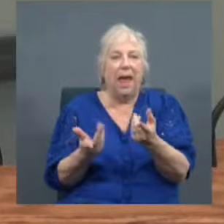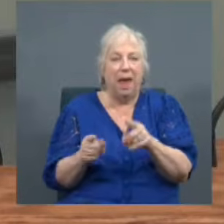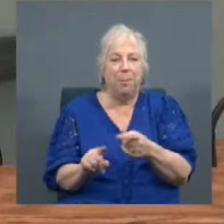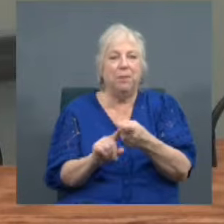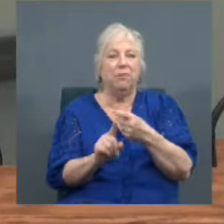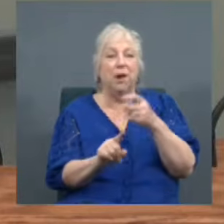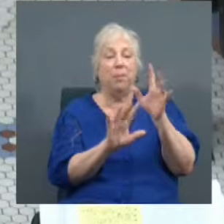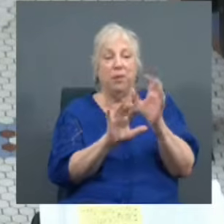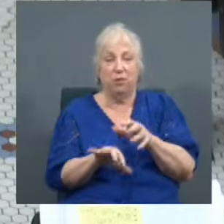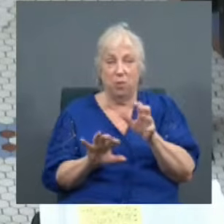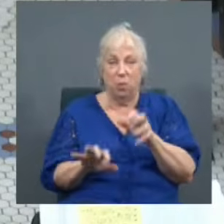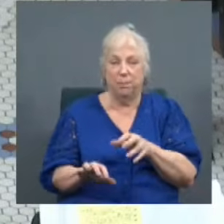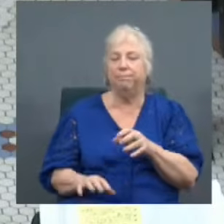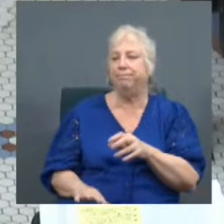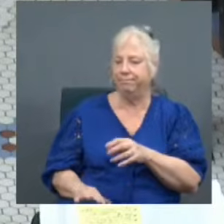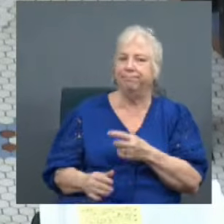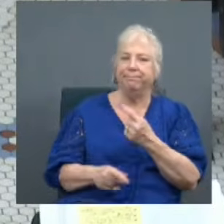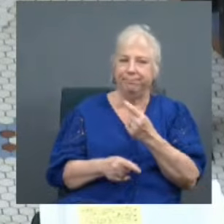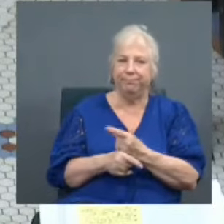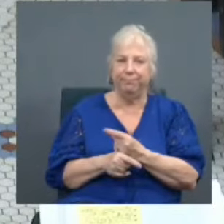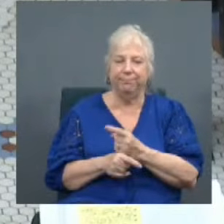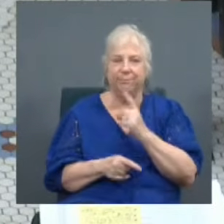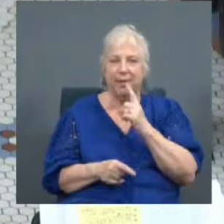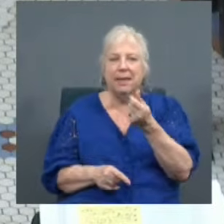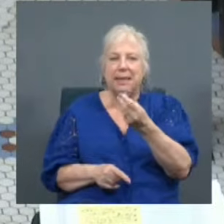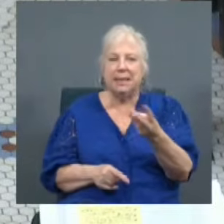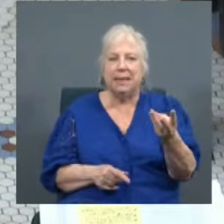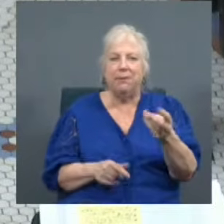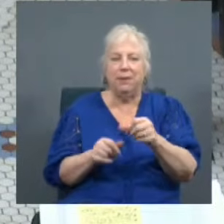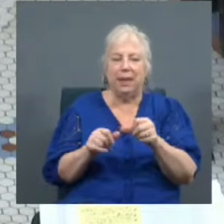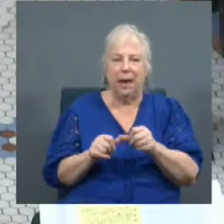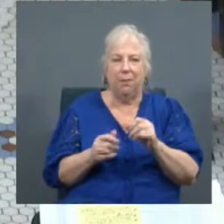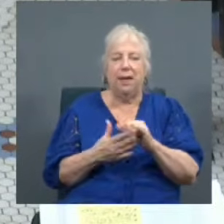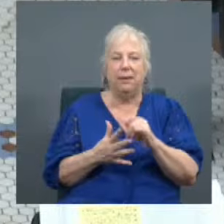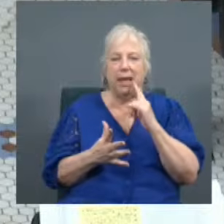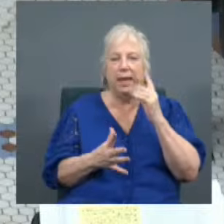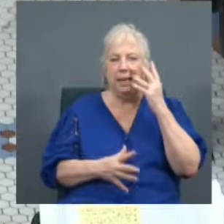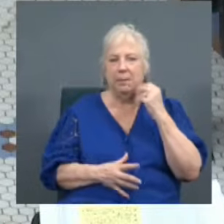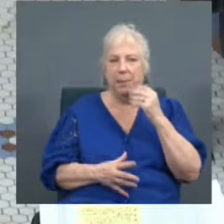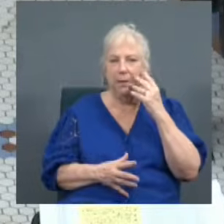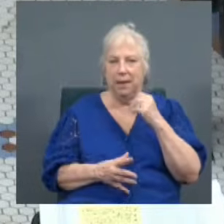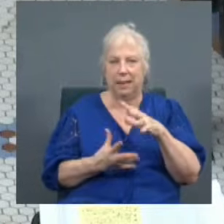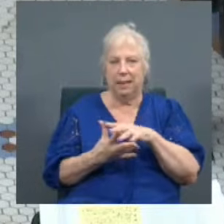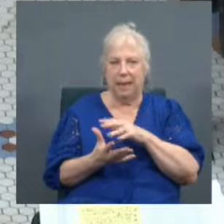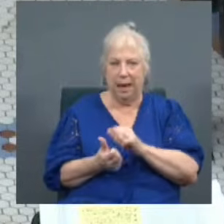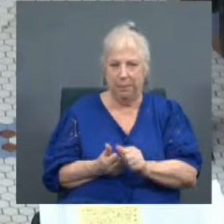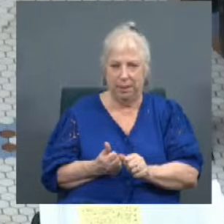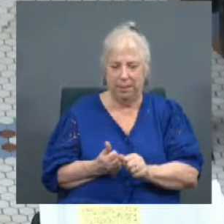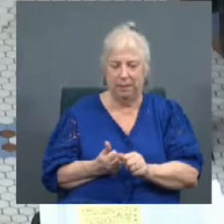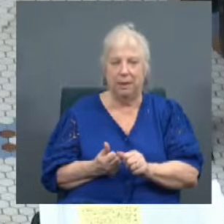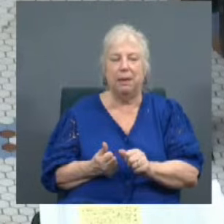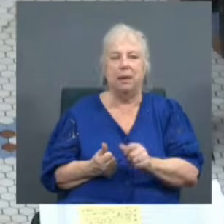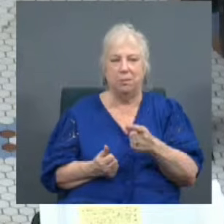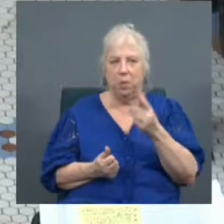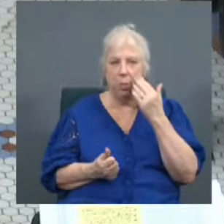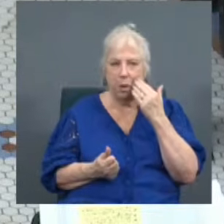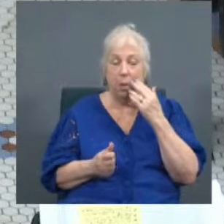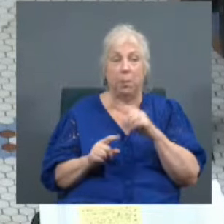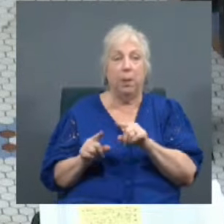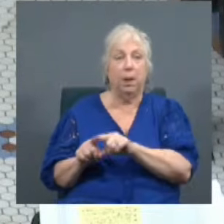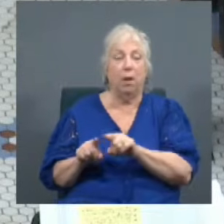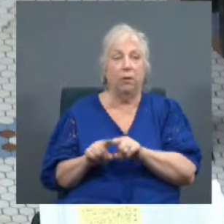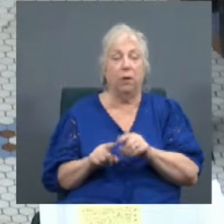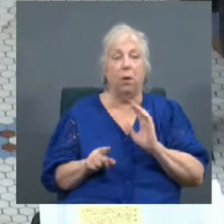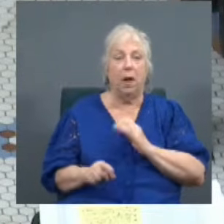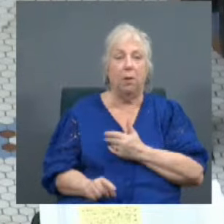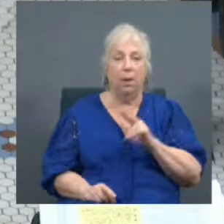Correct. So there are several areas that had damage, as you know, but there's also like our